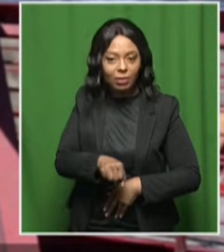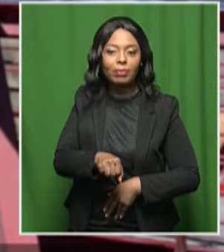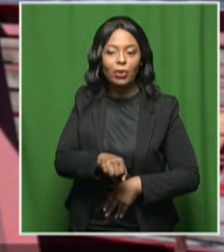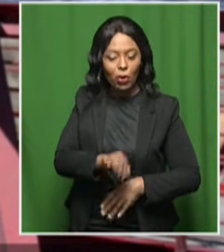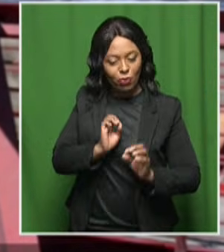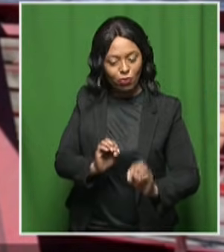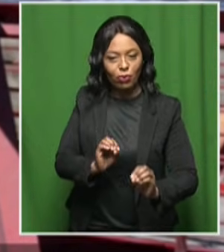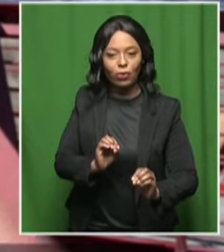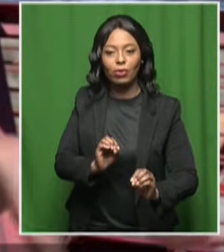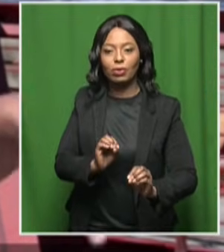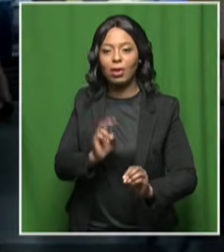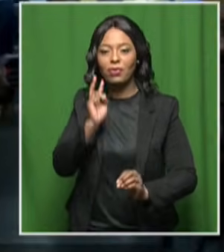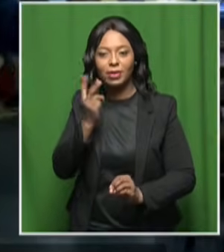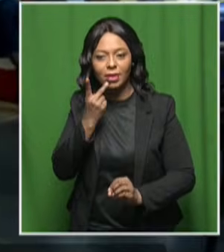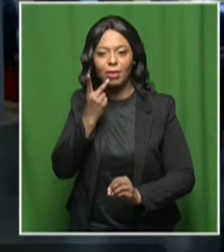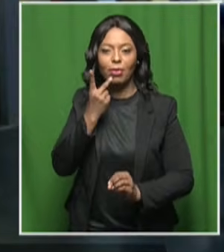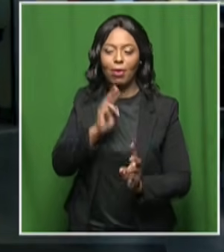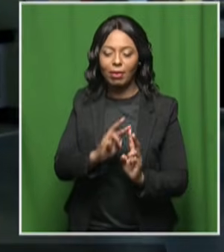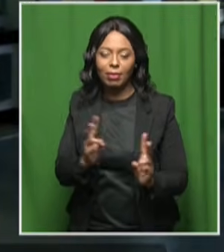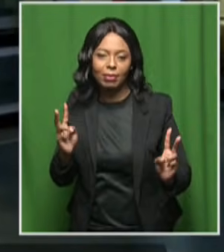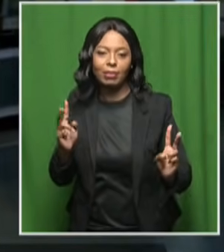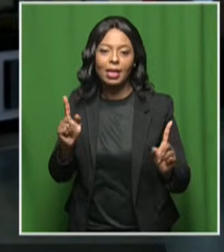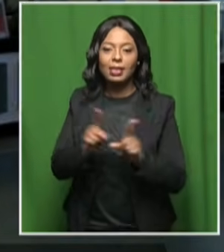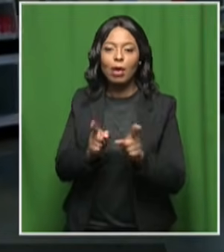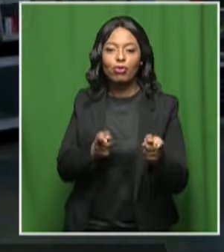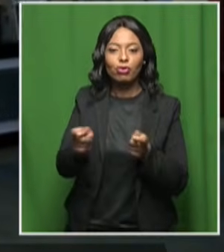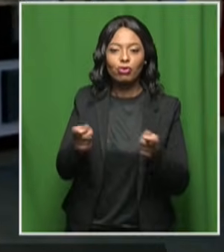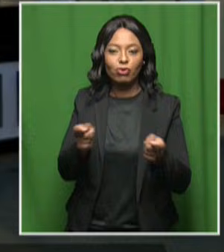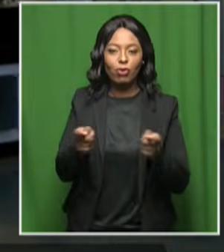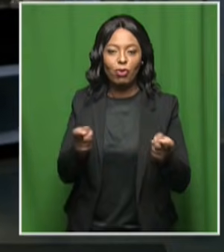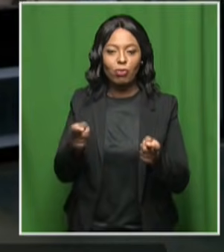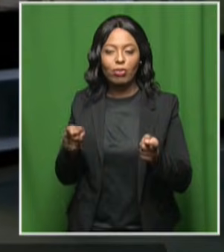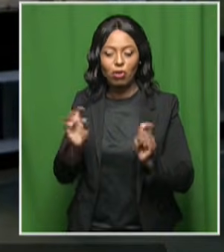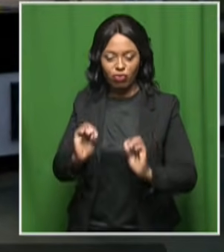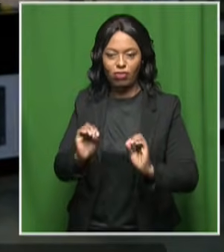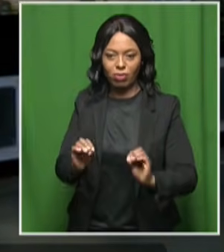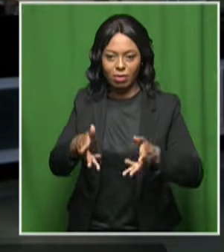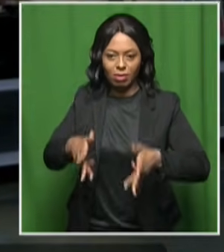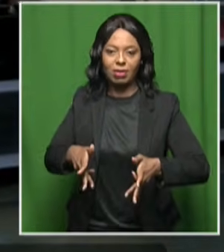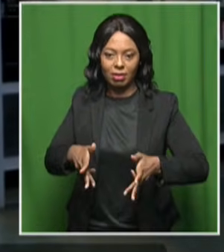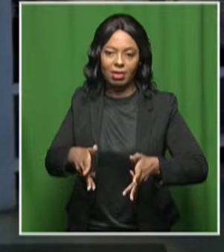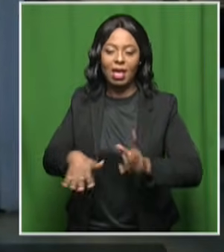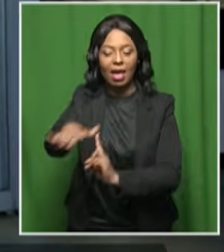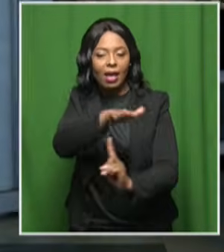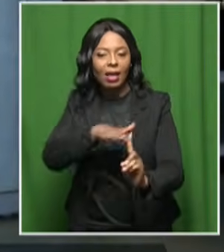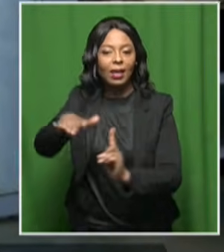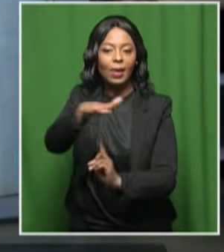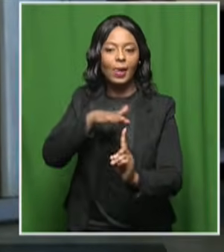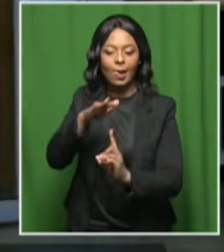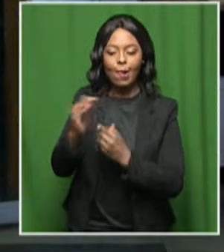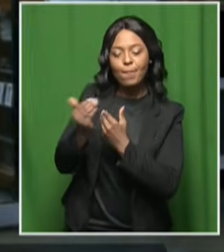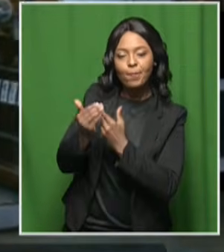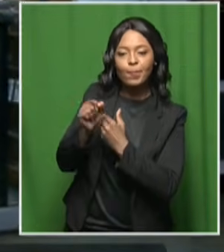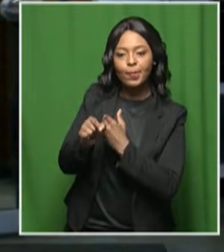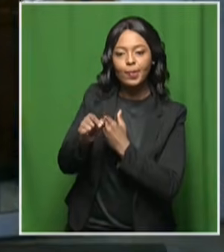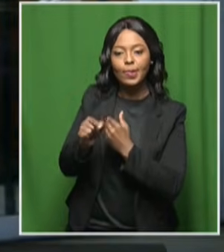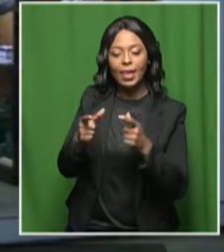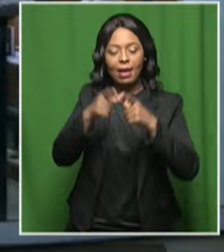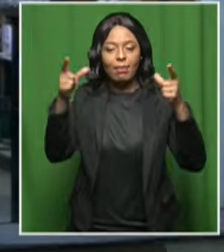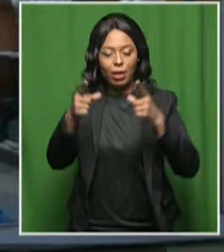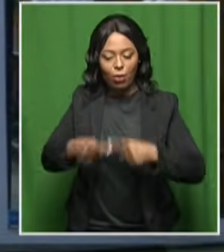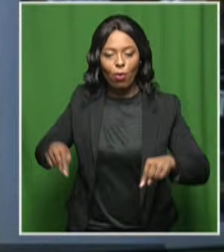the vegetation, but also there's a shopping complex in here. And of course, the area around the big hole also been exploited over